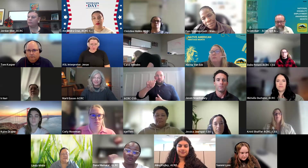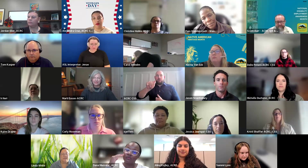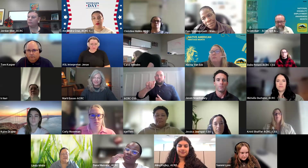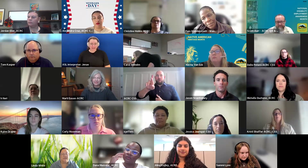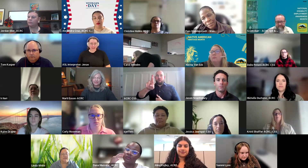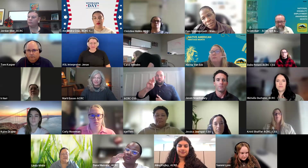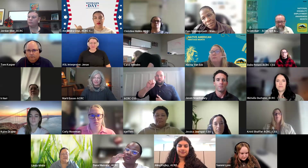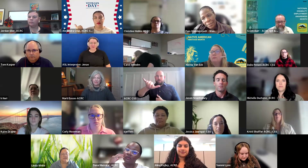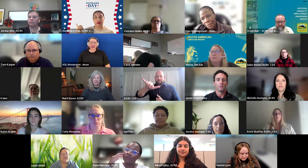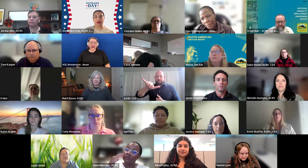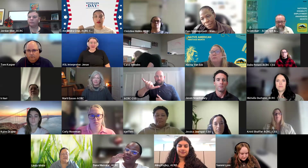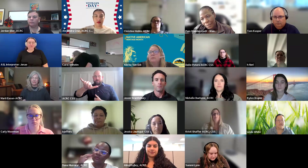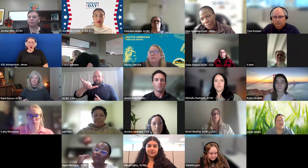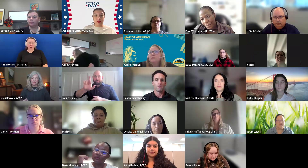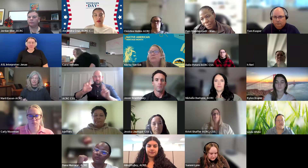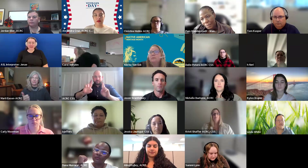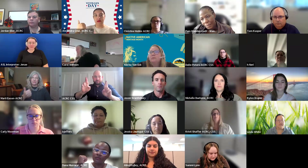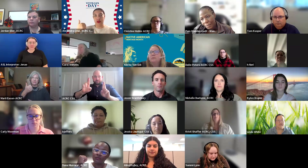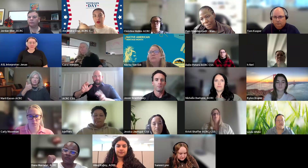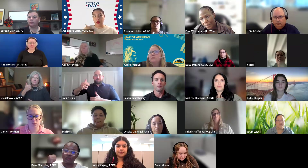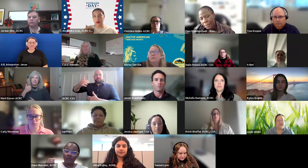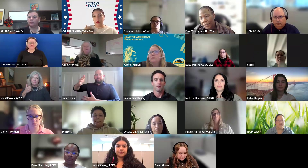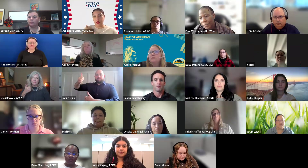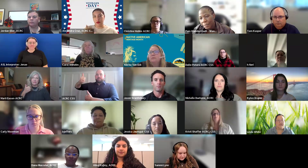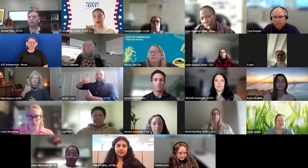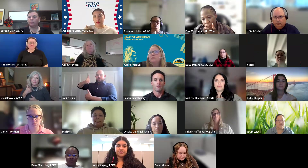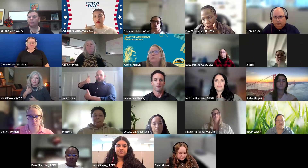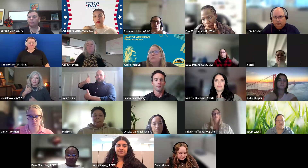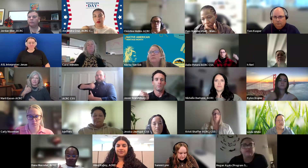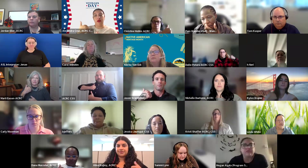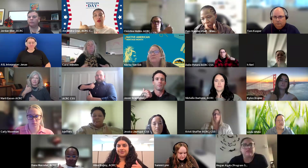All right, we'll go over those again. So we have Army.